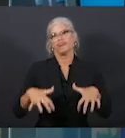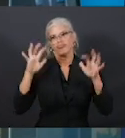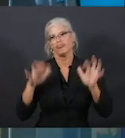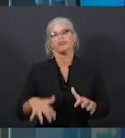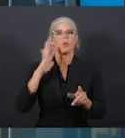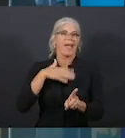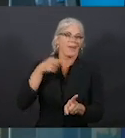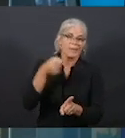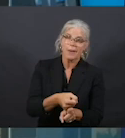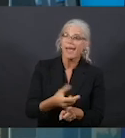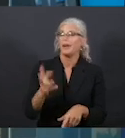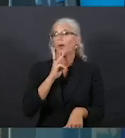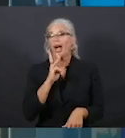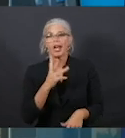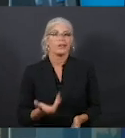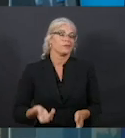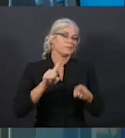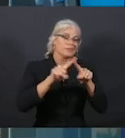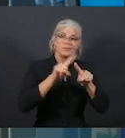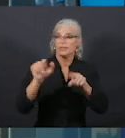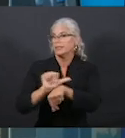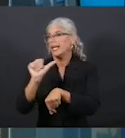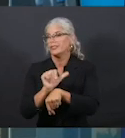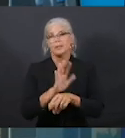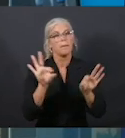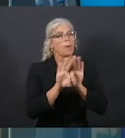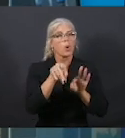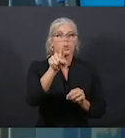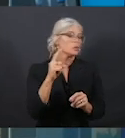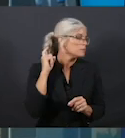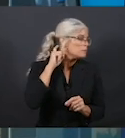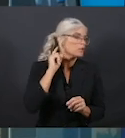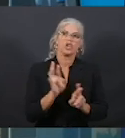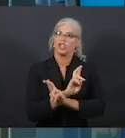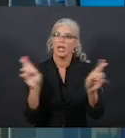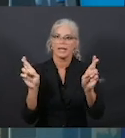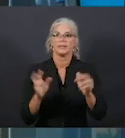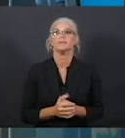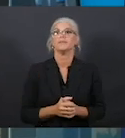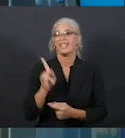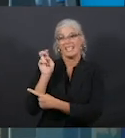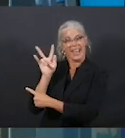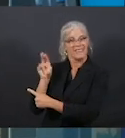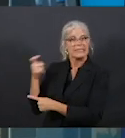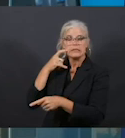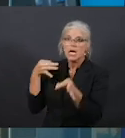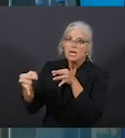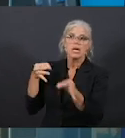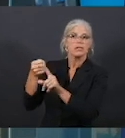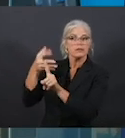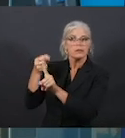hazards as a result of that. So just make the preparations now. Kevin mentioned on some of the things with the local